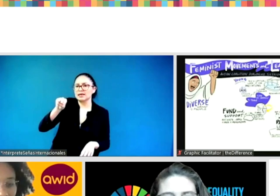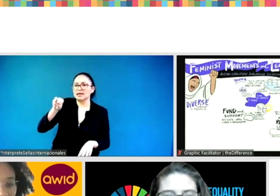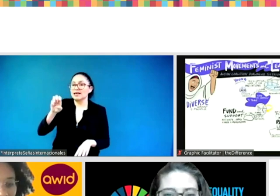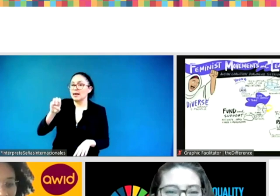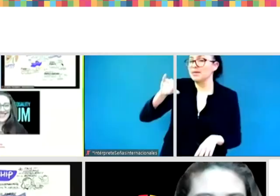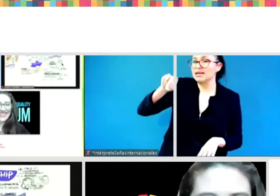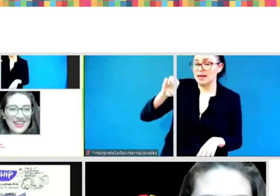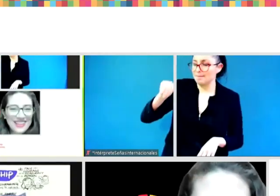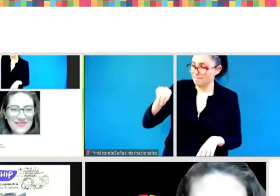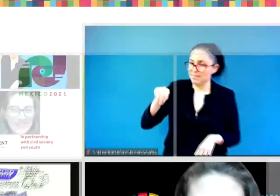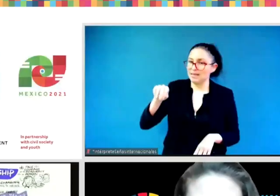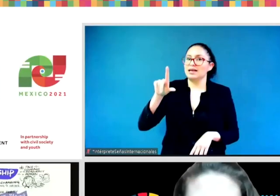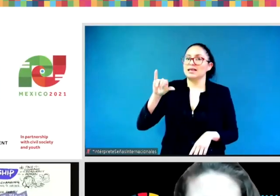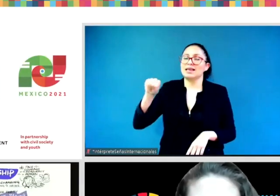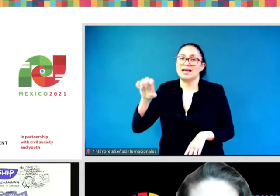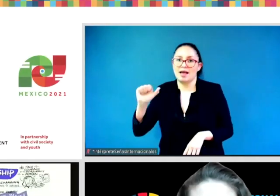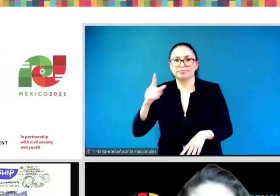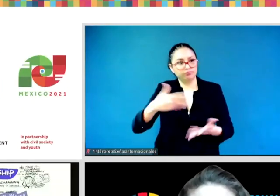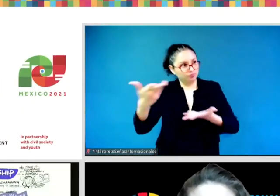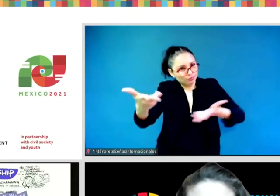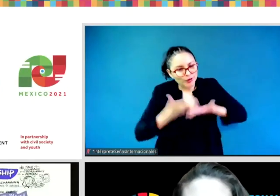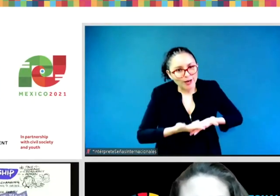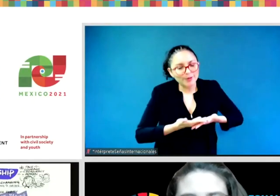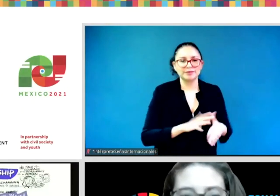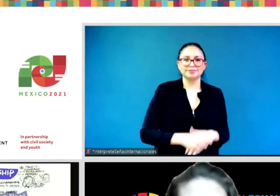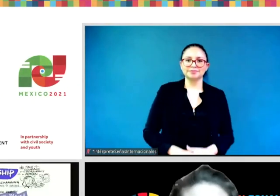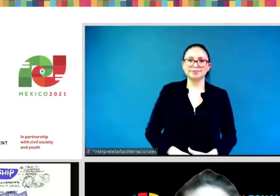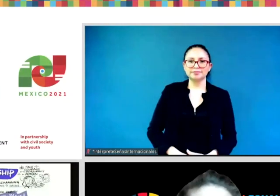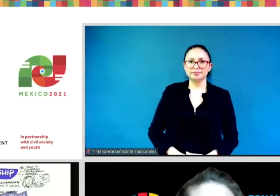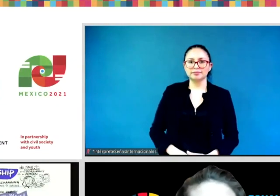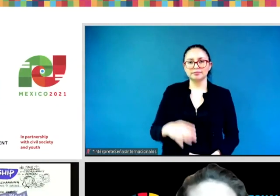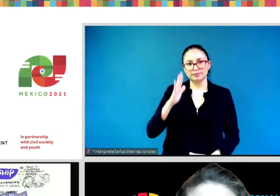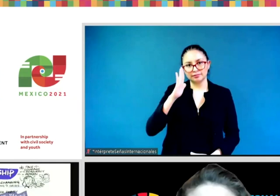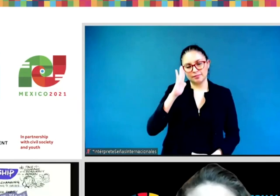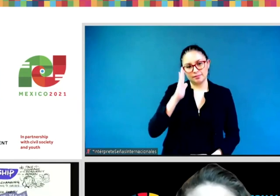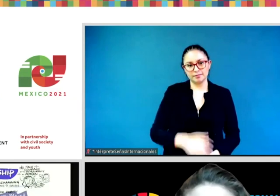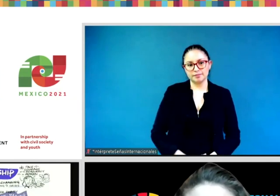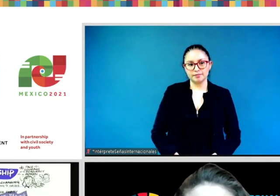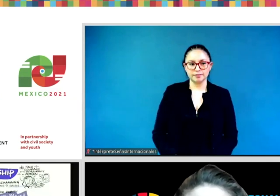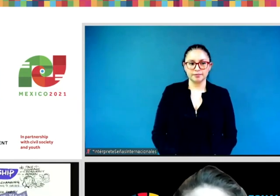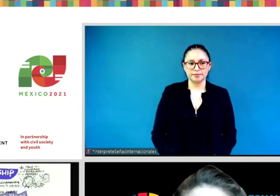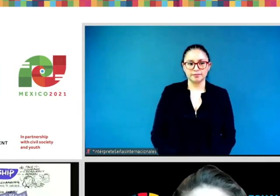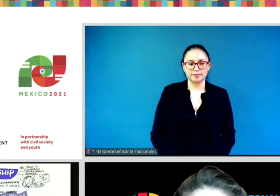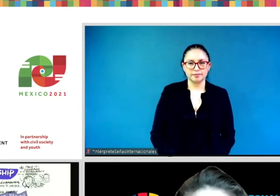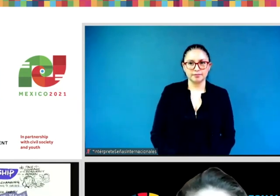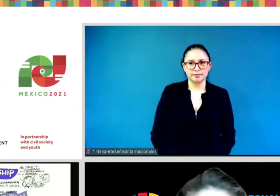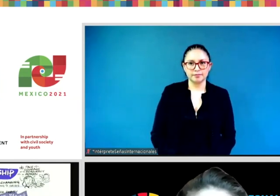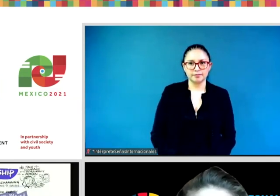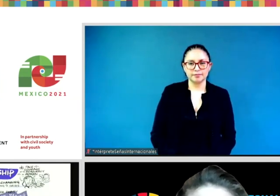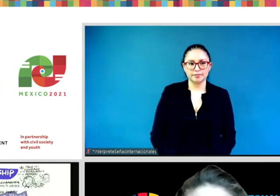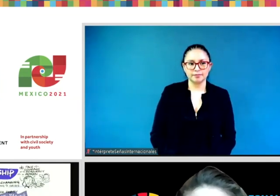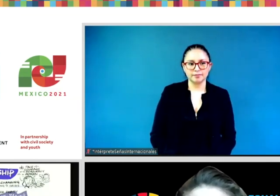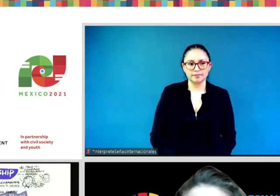Thank you, Akima. And hello, everyone. I'm very happy to be able to speak to you today.